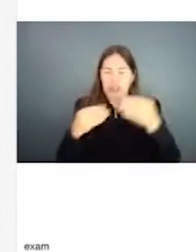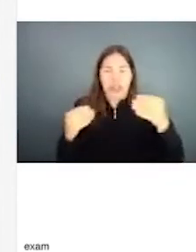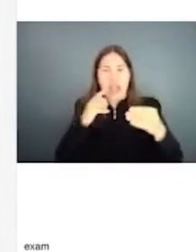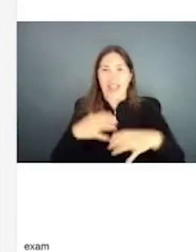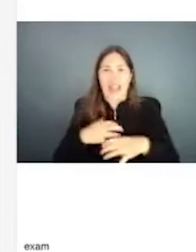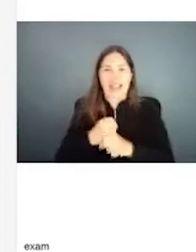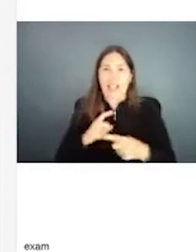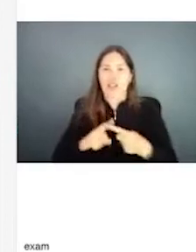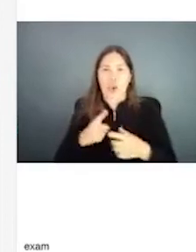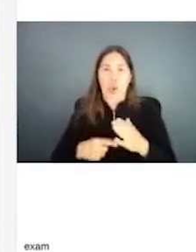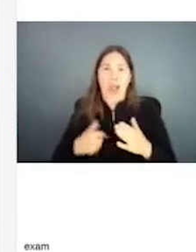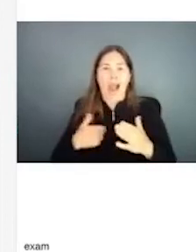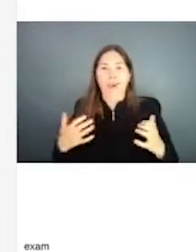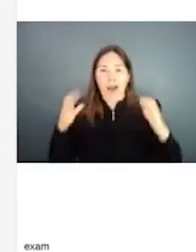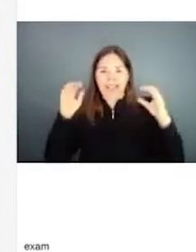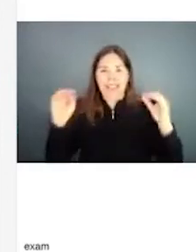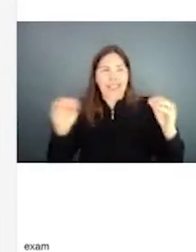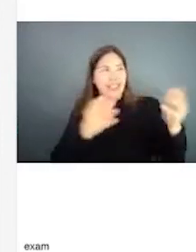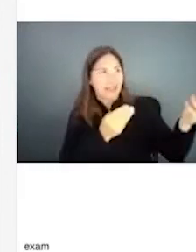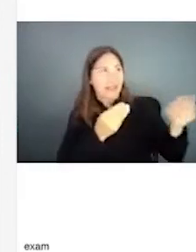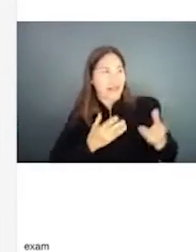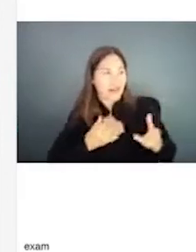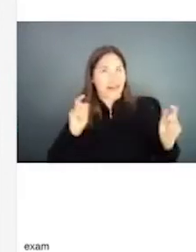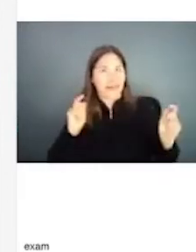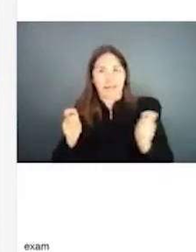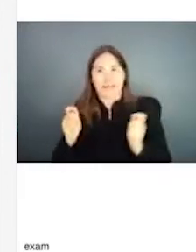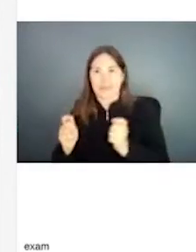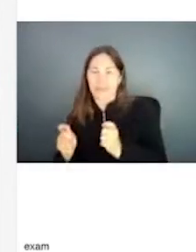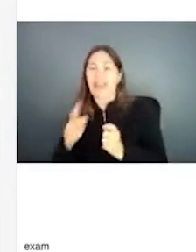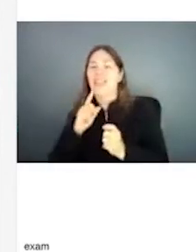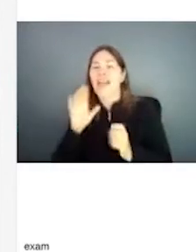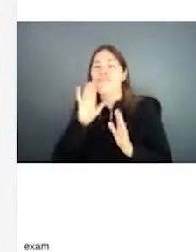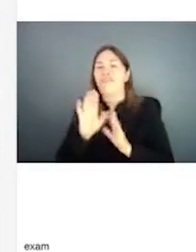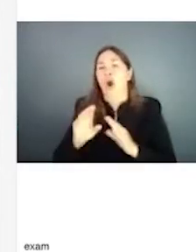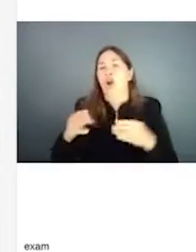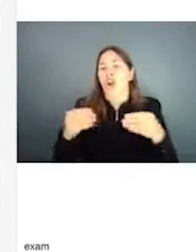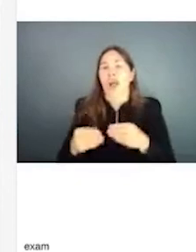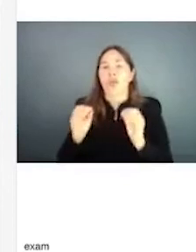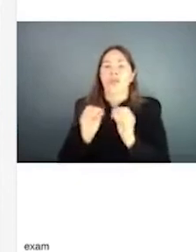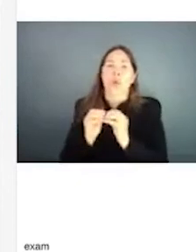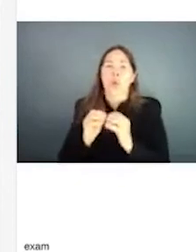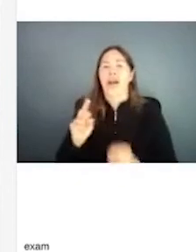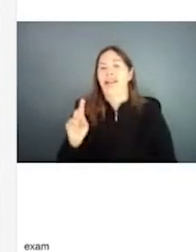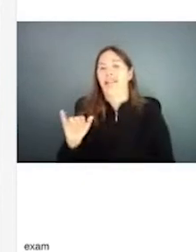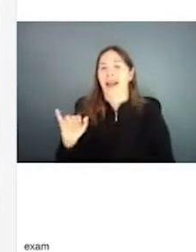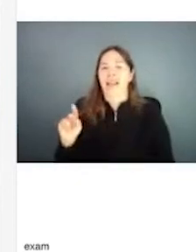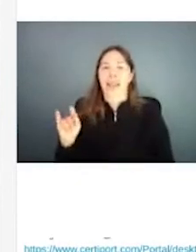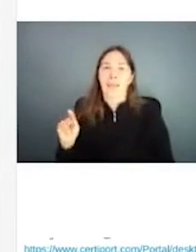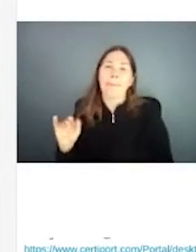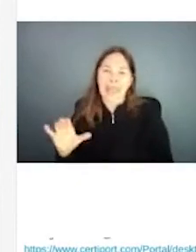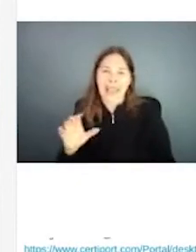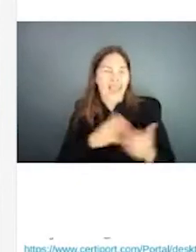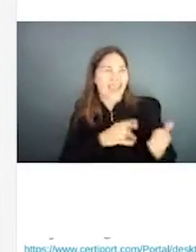down into what I wanted to teach. And in the end, my photo collage project was more dynamic than the one that was in the